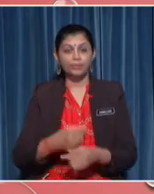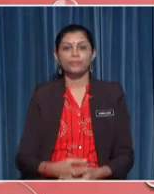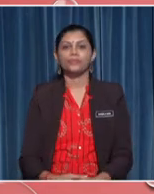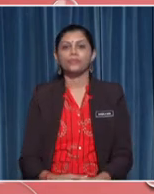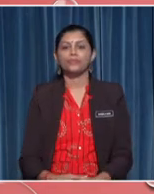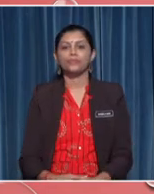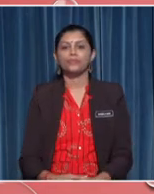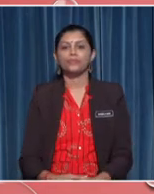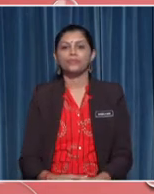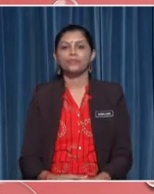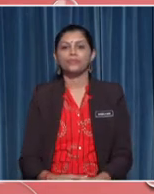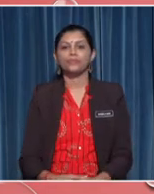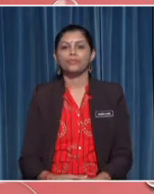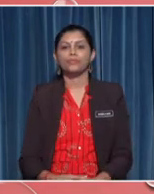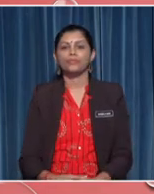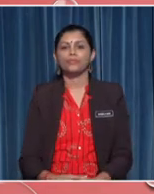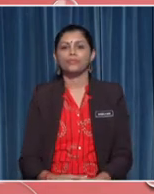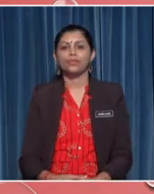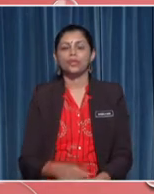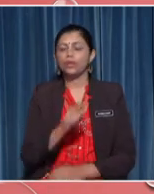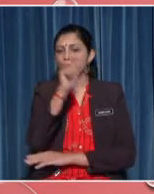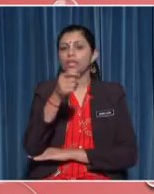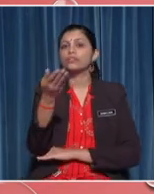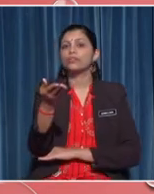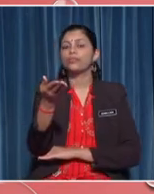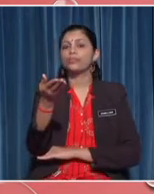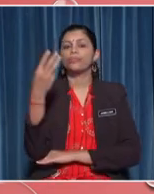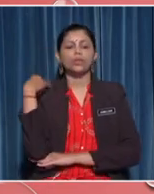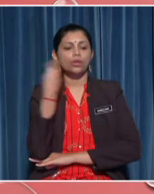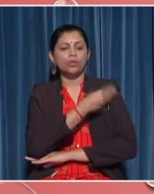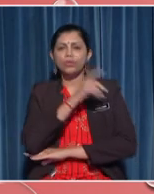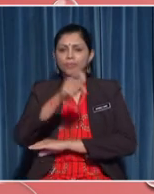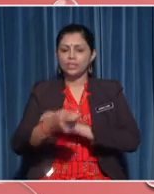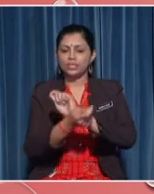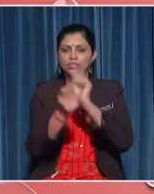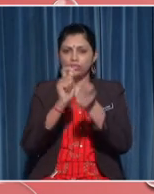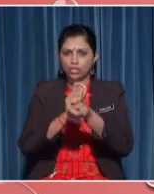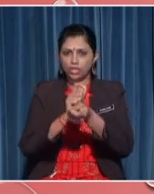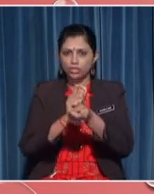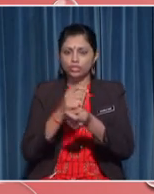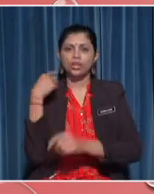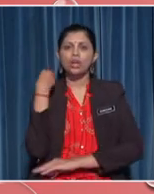Do we need to exchange our currency for others?